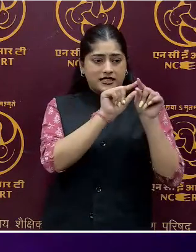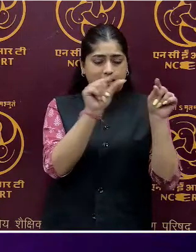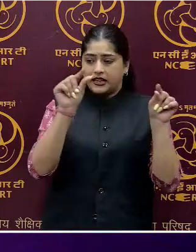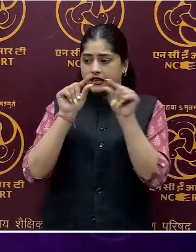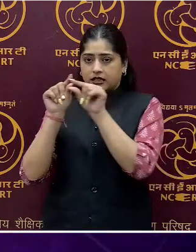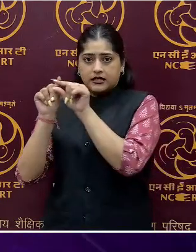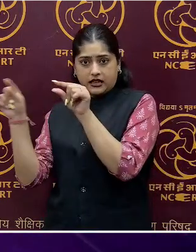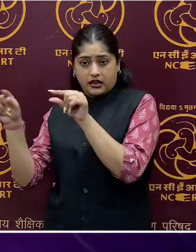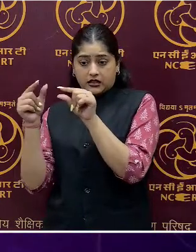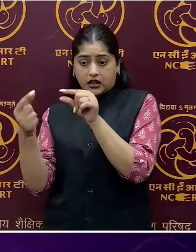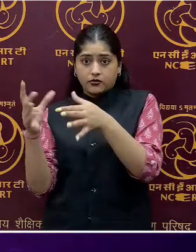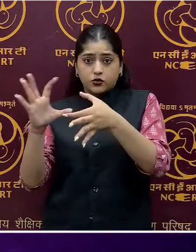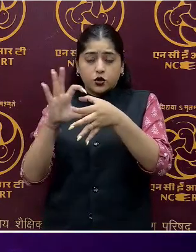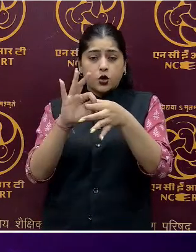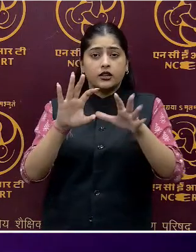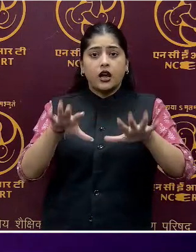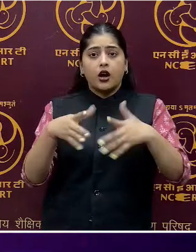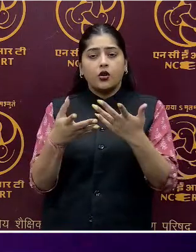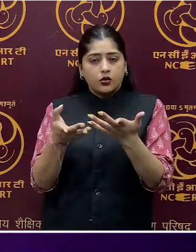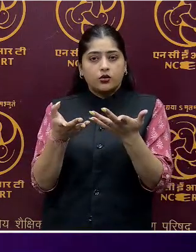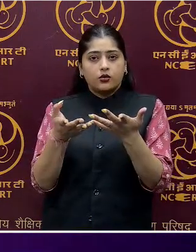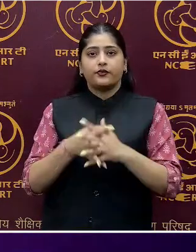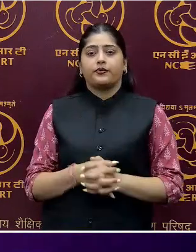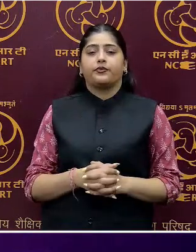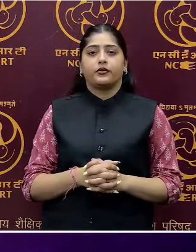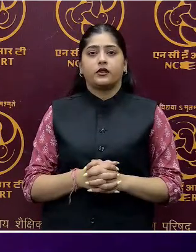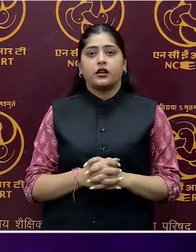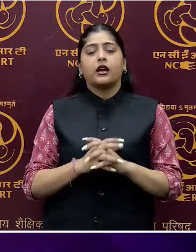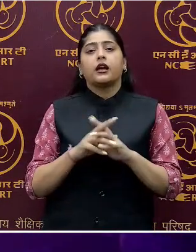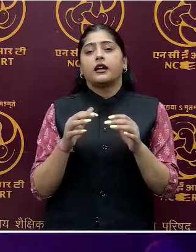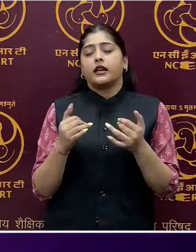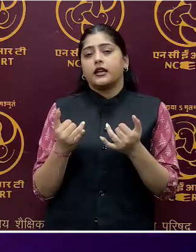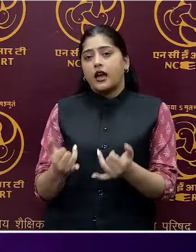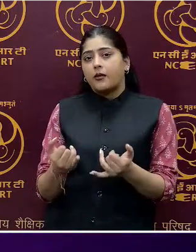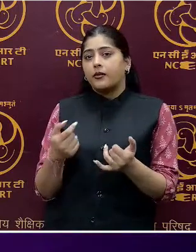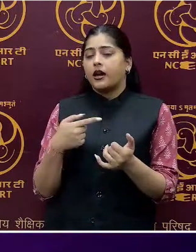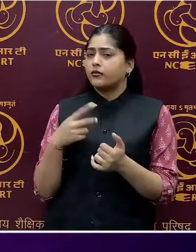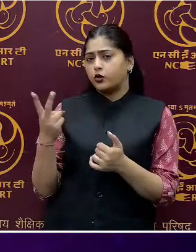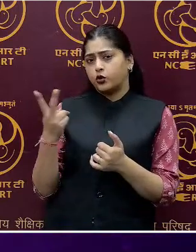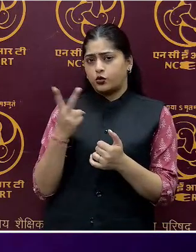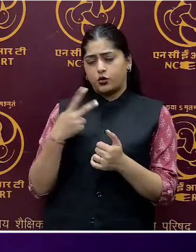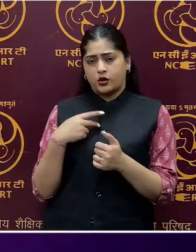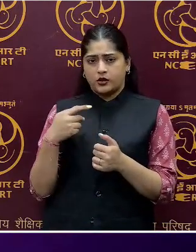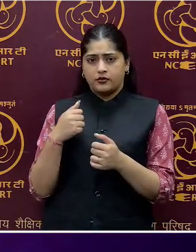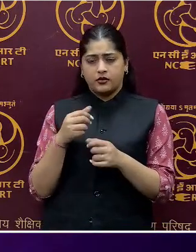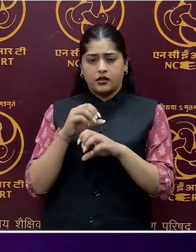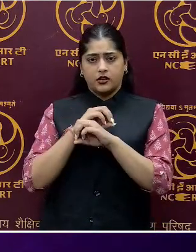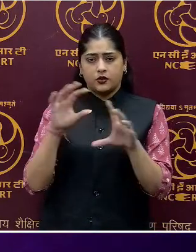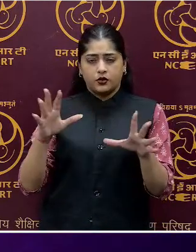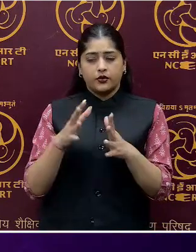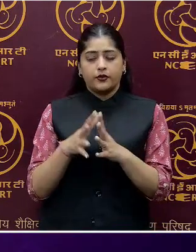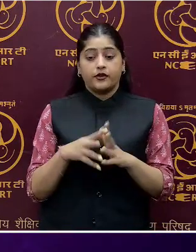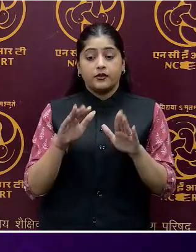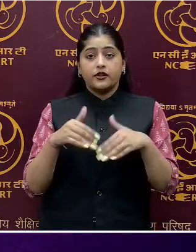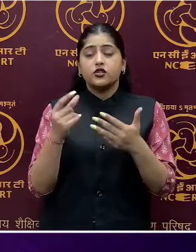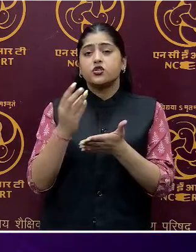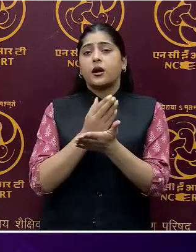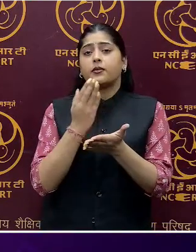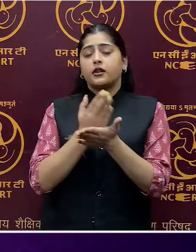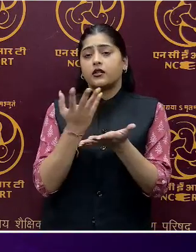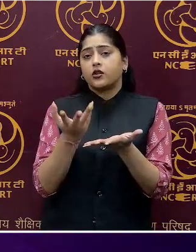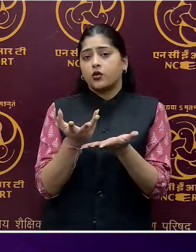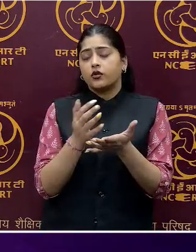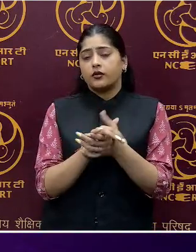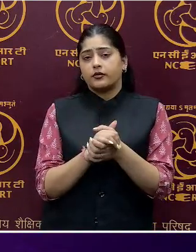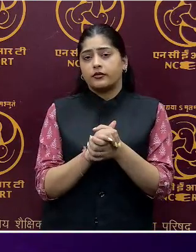So let's do this with both of us. Before moving to the chapter, let's discuss this